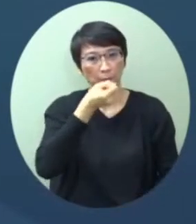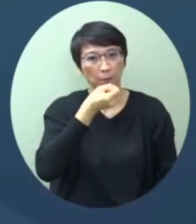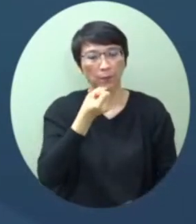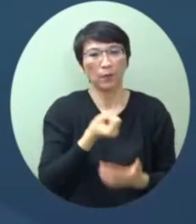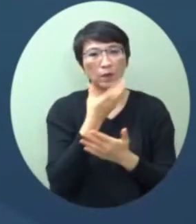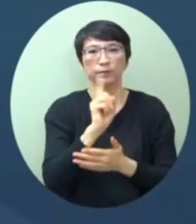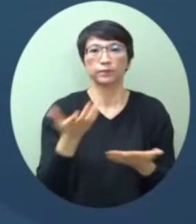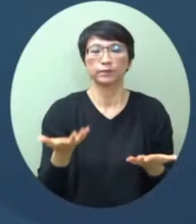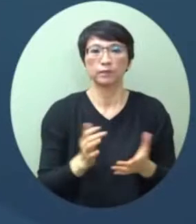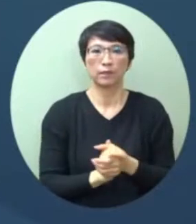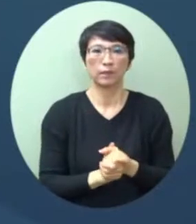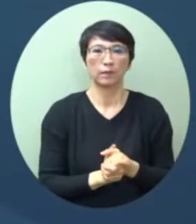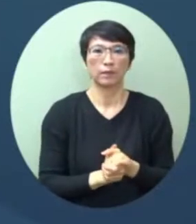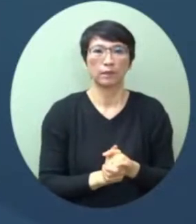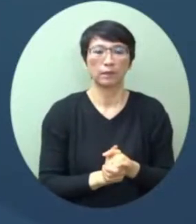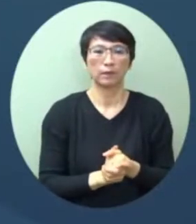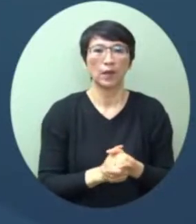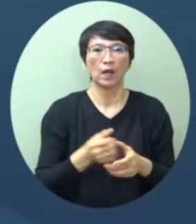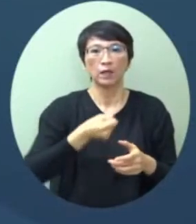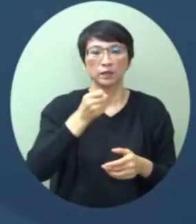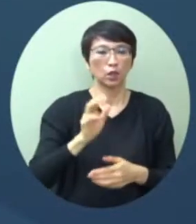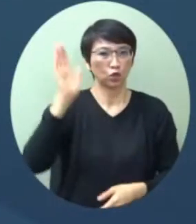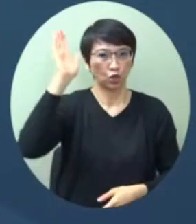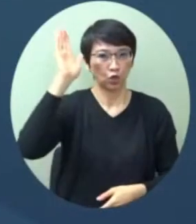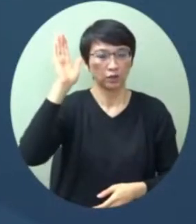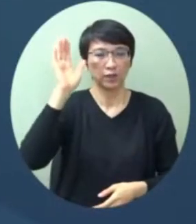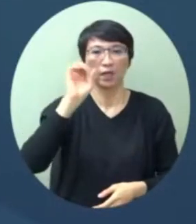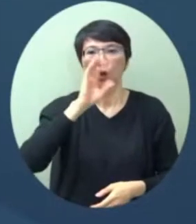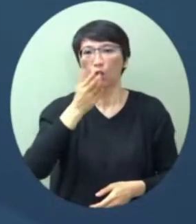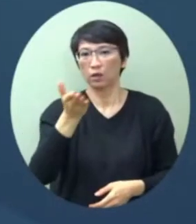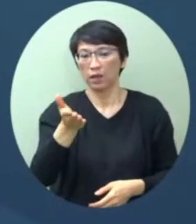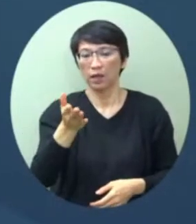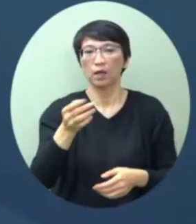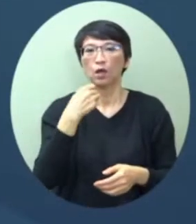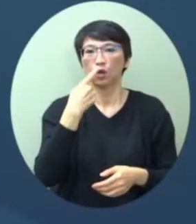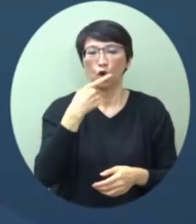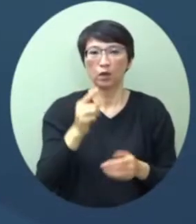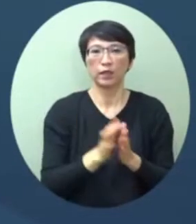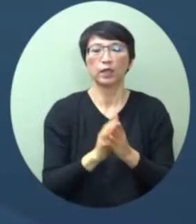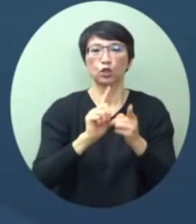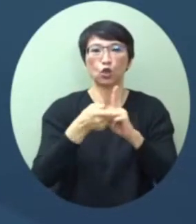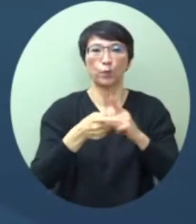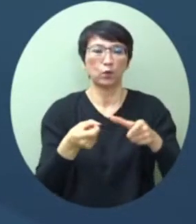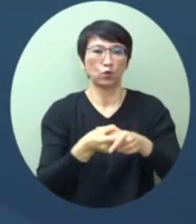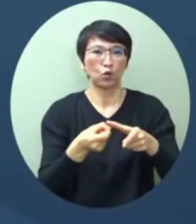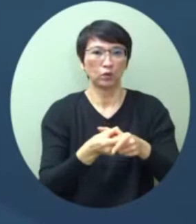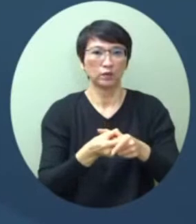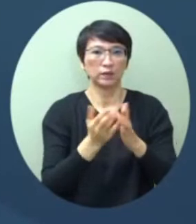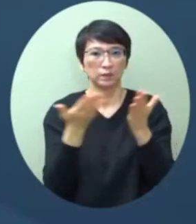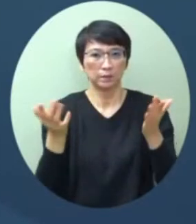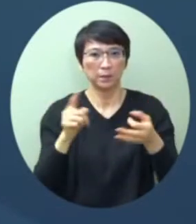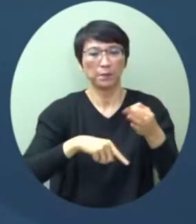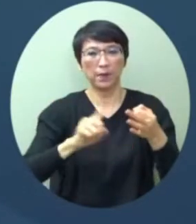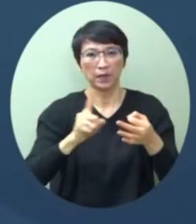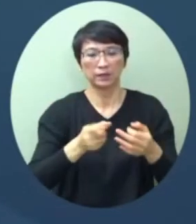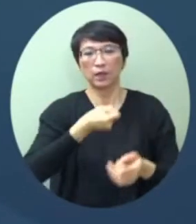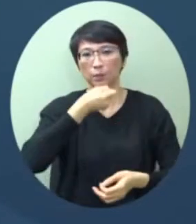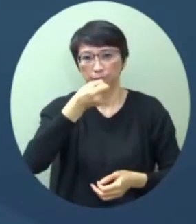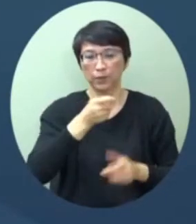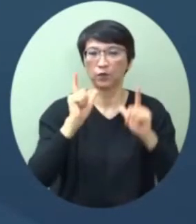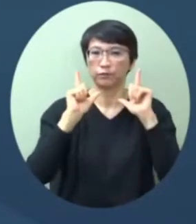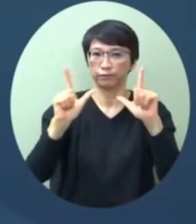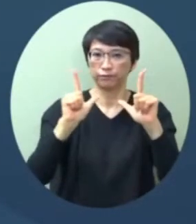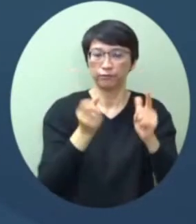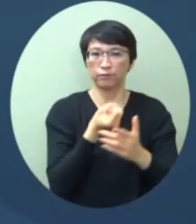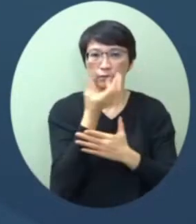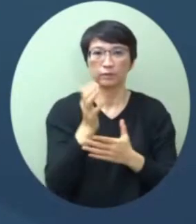is approved, we will implement the support measures. Now, we will open the floor for questions. Please raise your hands and please identify your media organization and